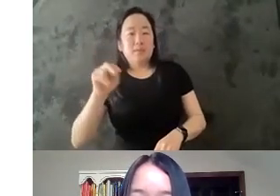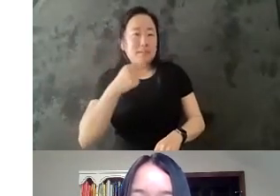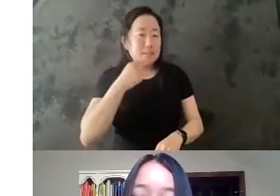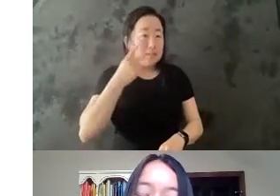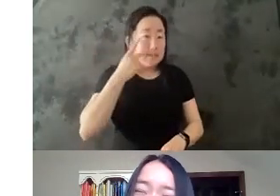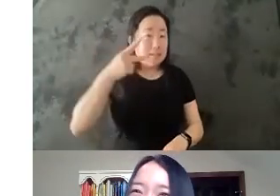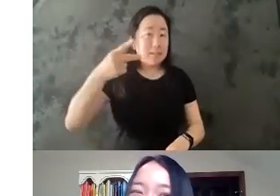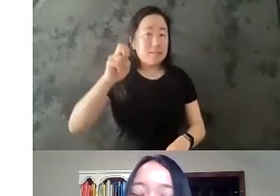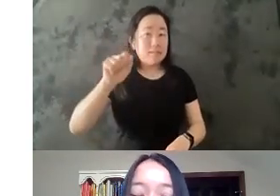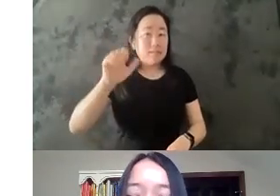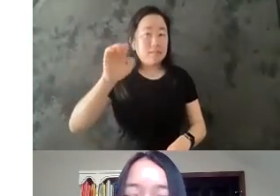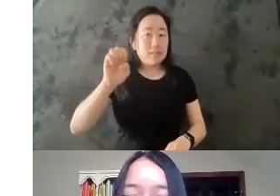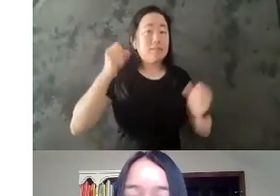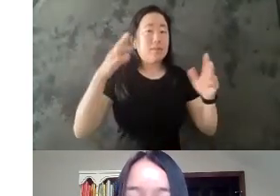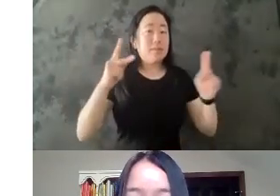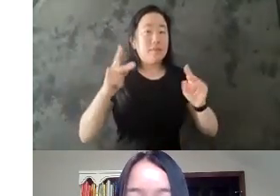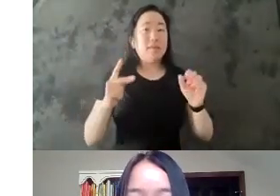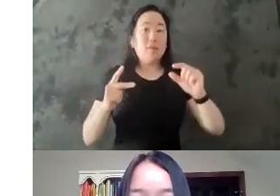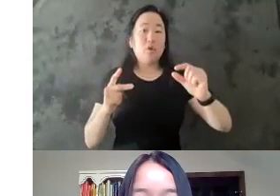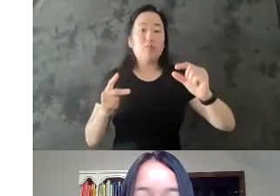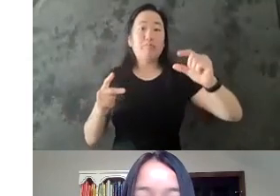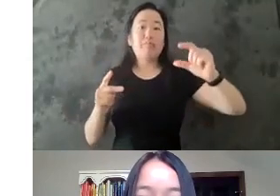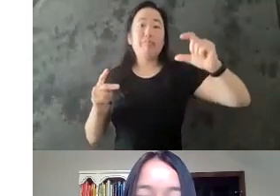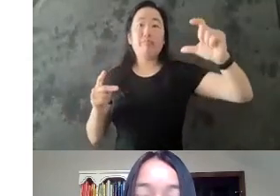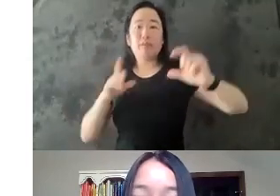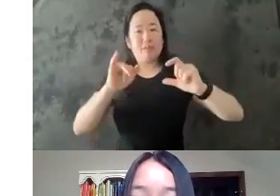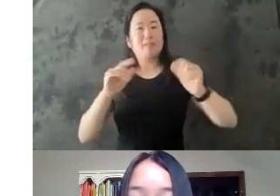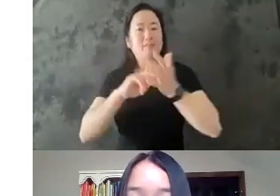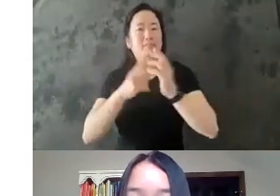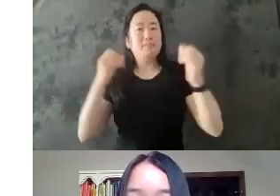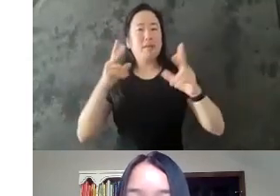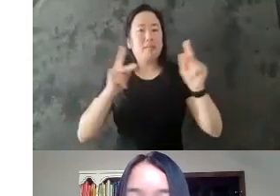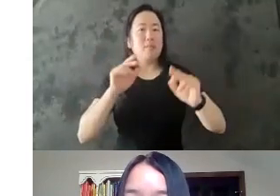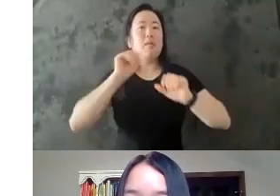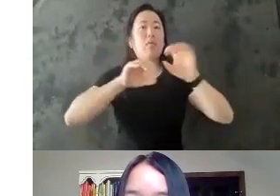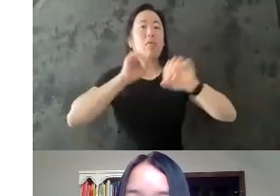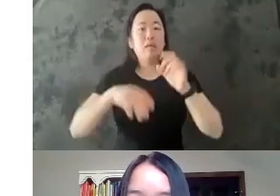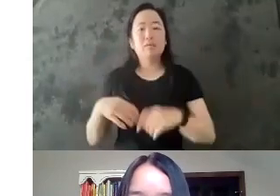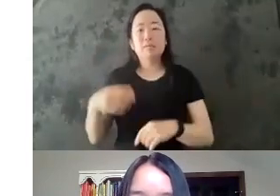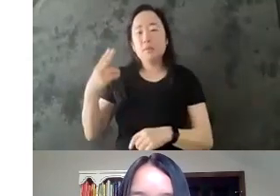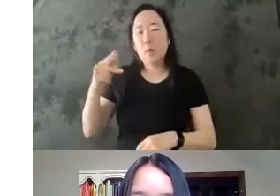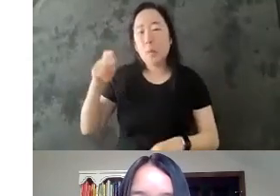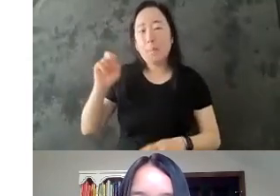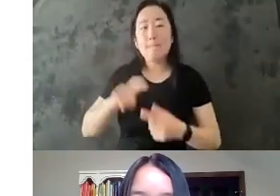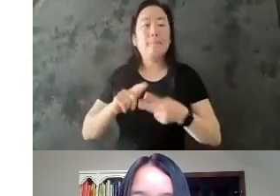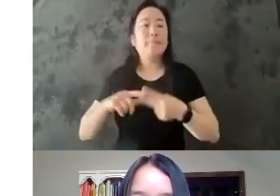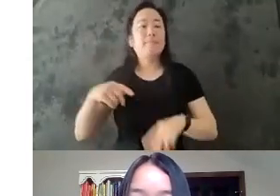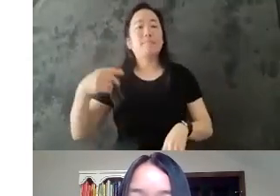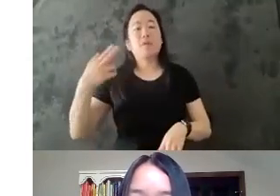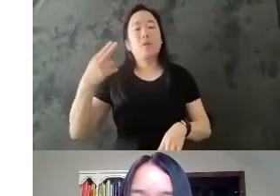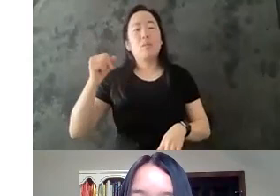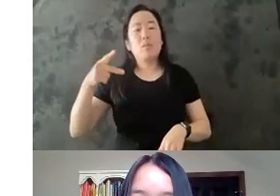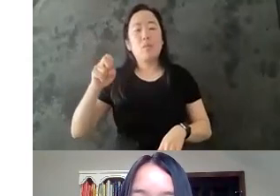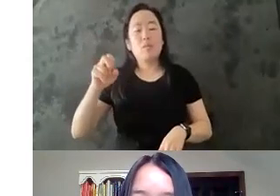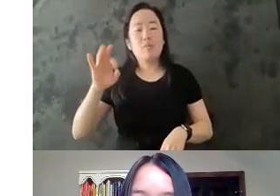bigger peace, inner peace, hope, hopeful,